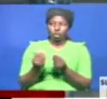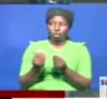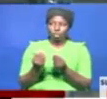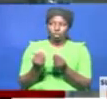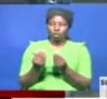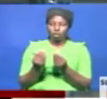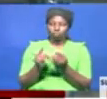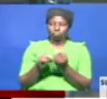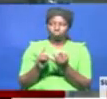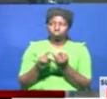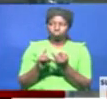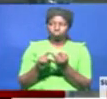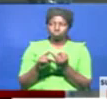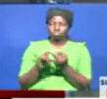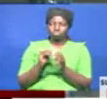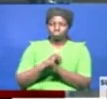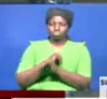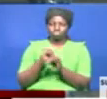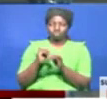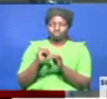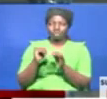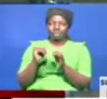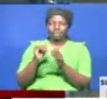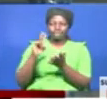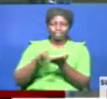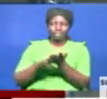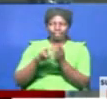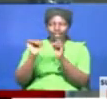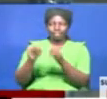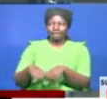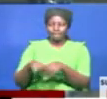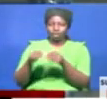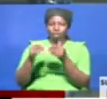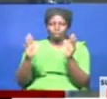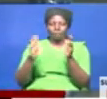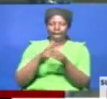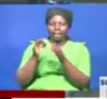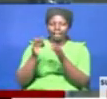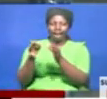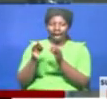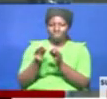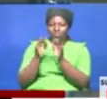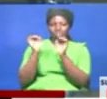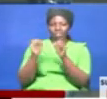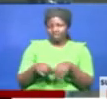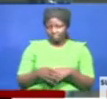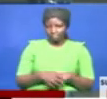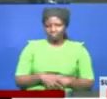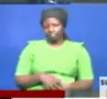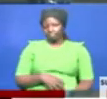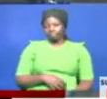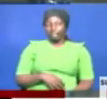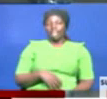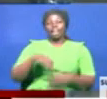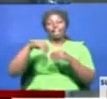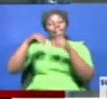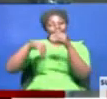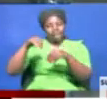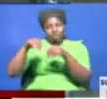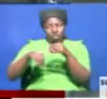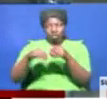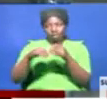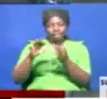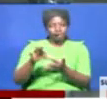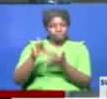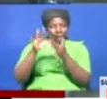accurate, verifiable, transparent, and accountable. And then the election is, especially a presidential